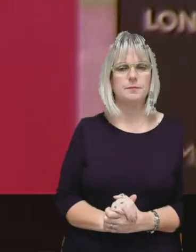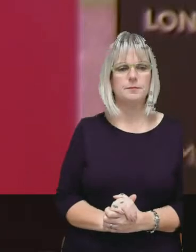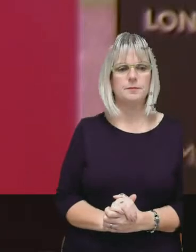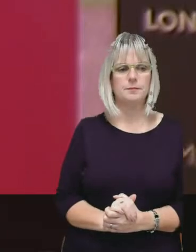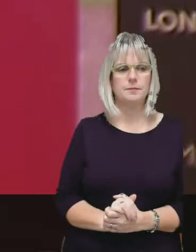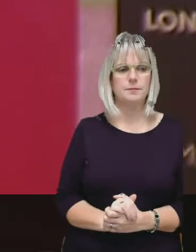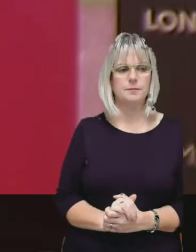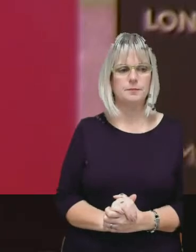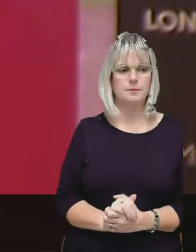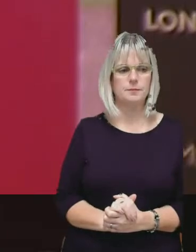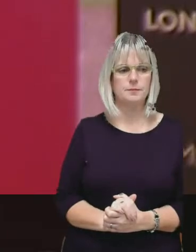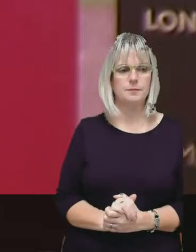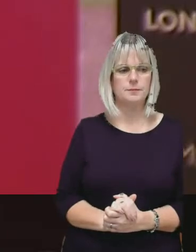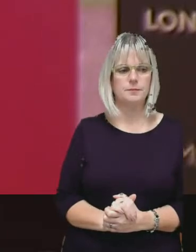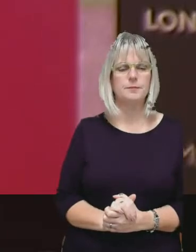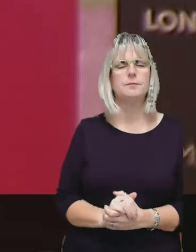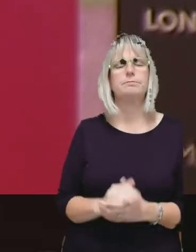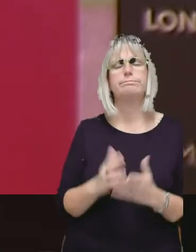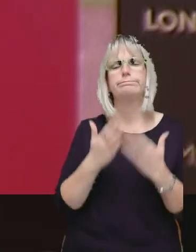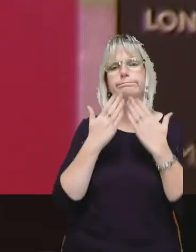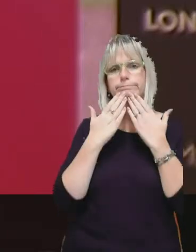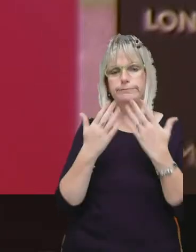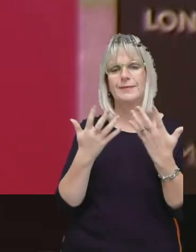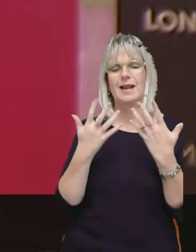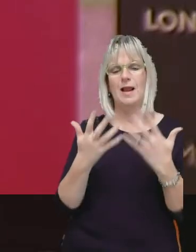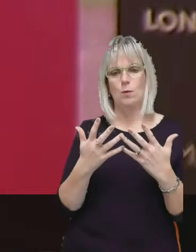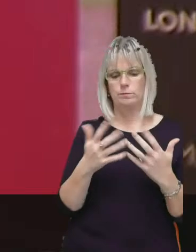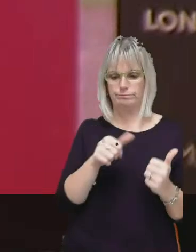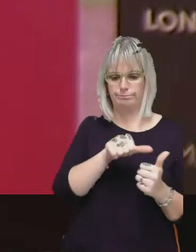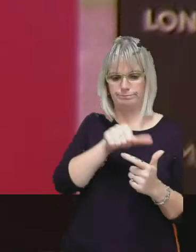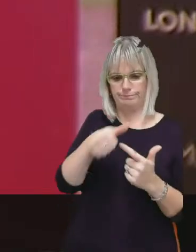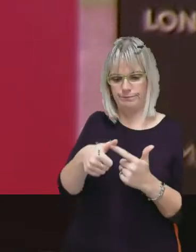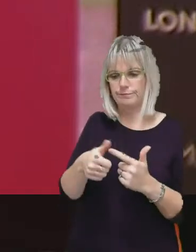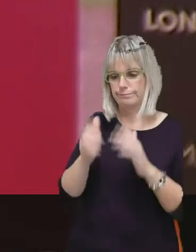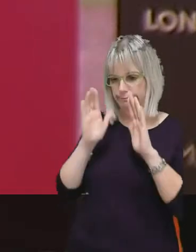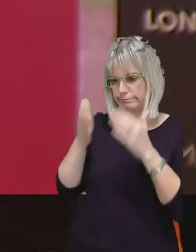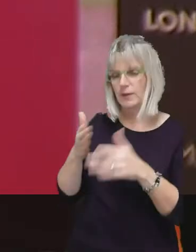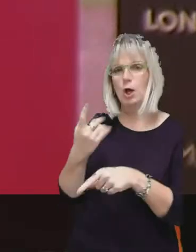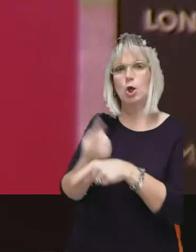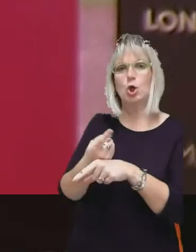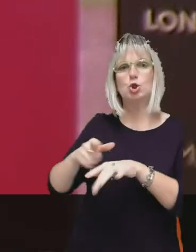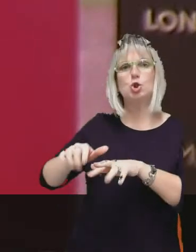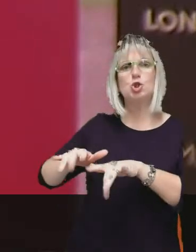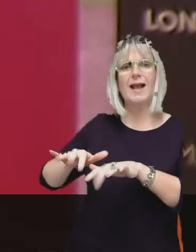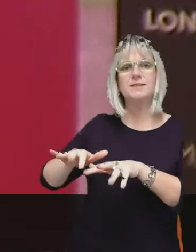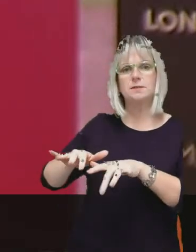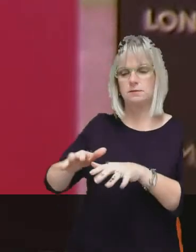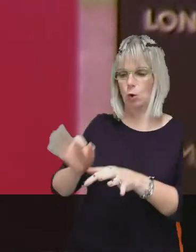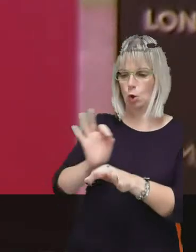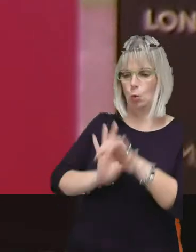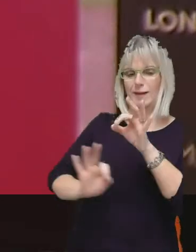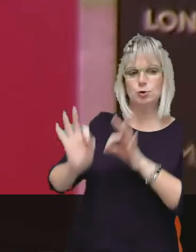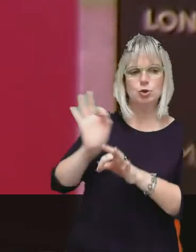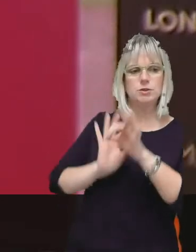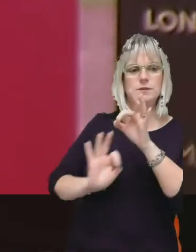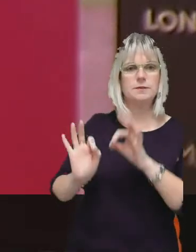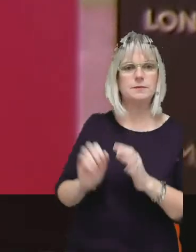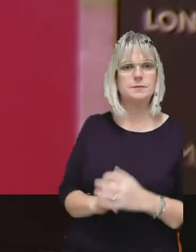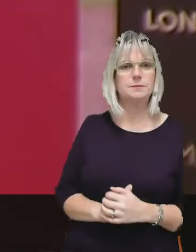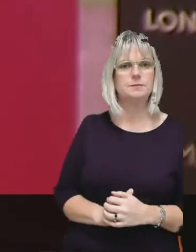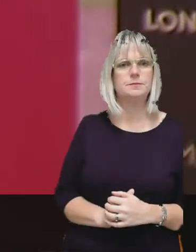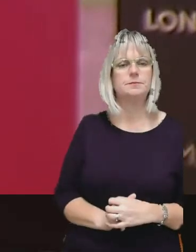light questions from the chat. And those are, I've